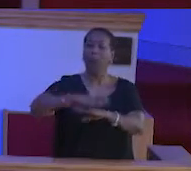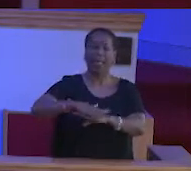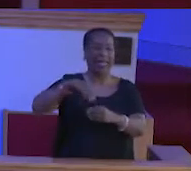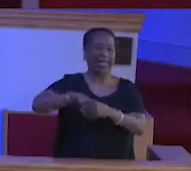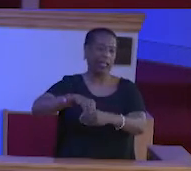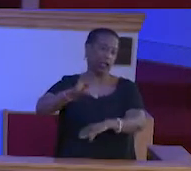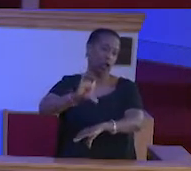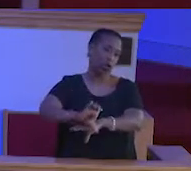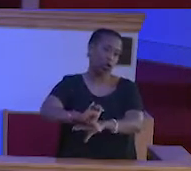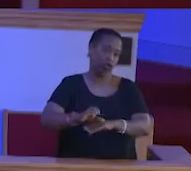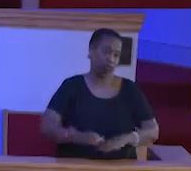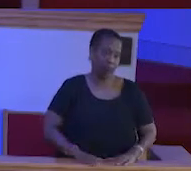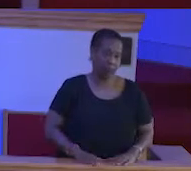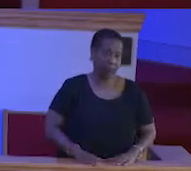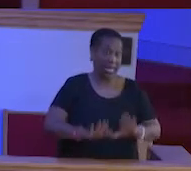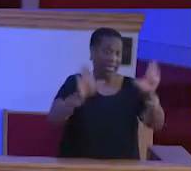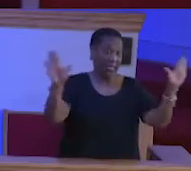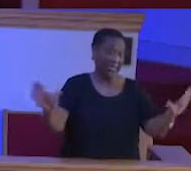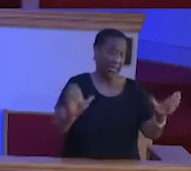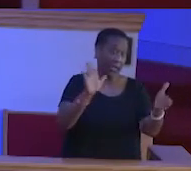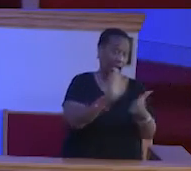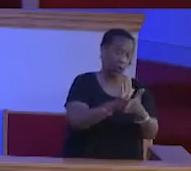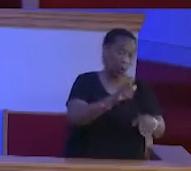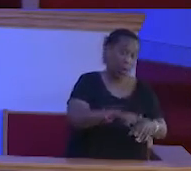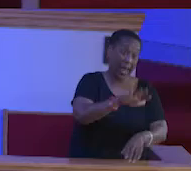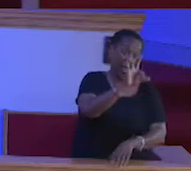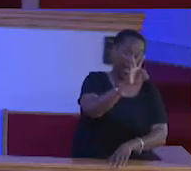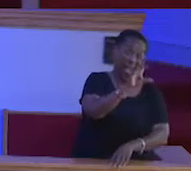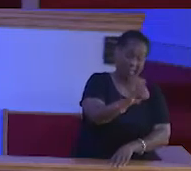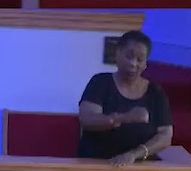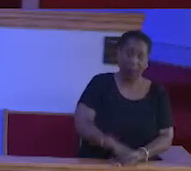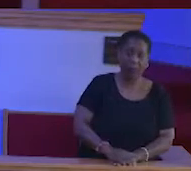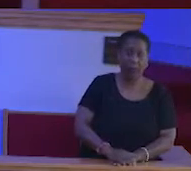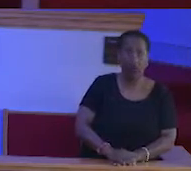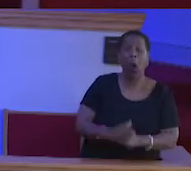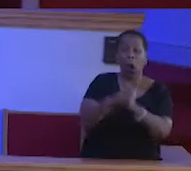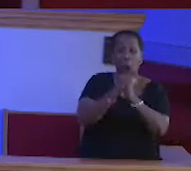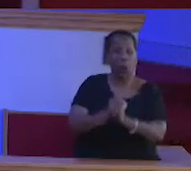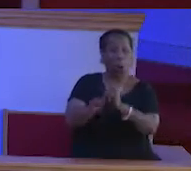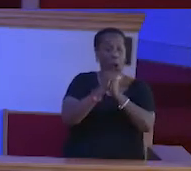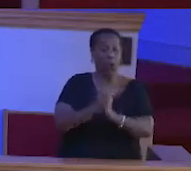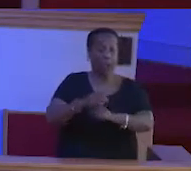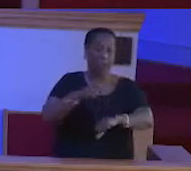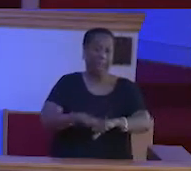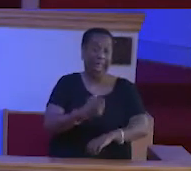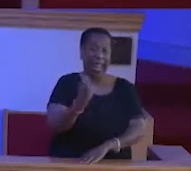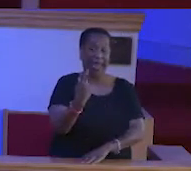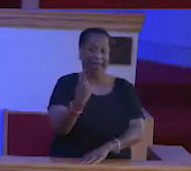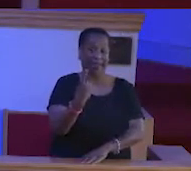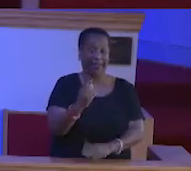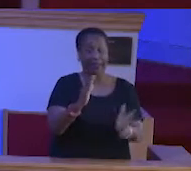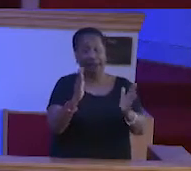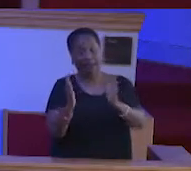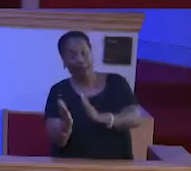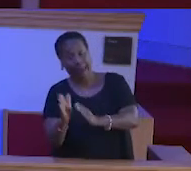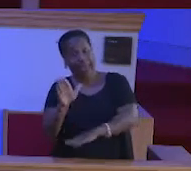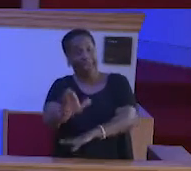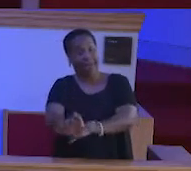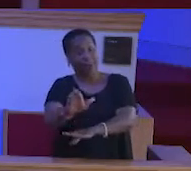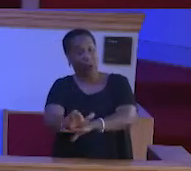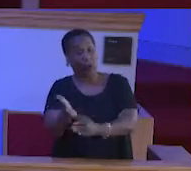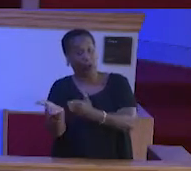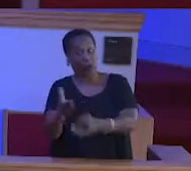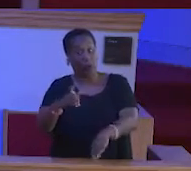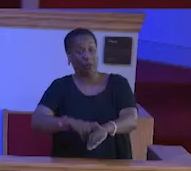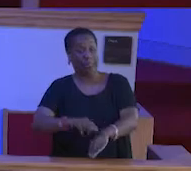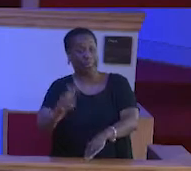church. Sunday school at 9:30, worship at 11, afternoon service